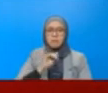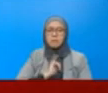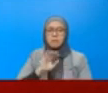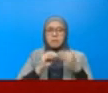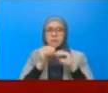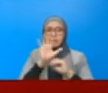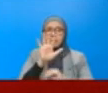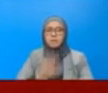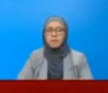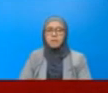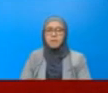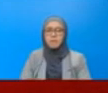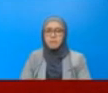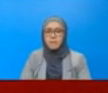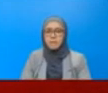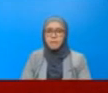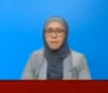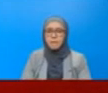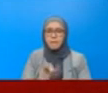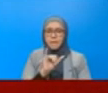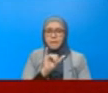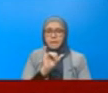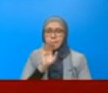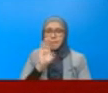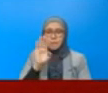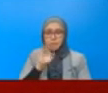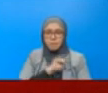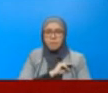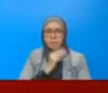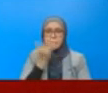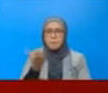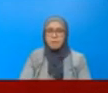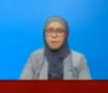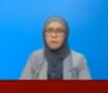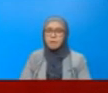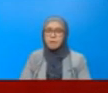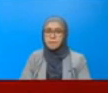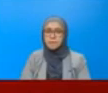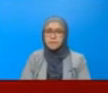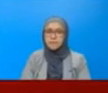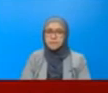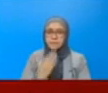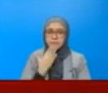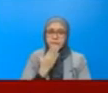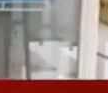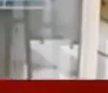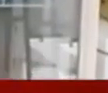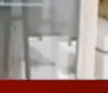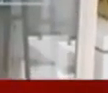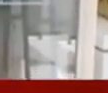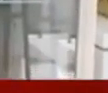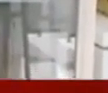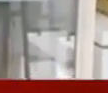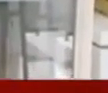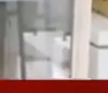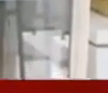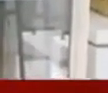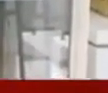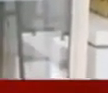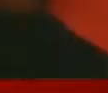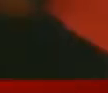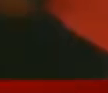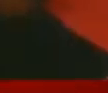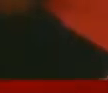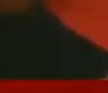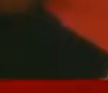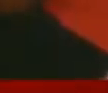Communications and Multimedia Minister Dato' Saifuddin Abdullah explained that the system is a service to support OKU communications which may suffer